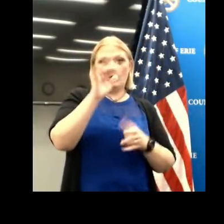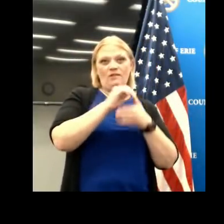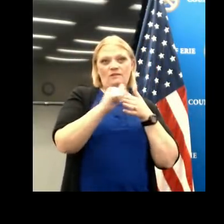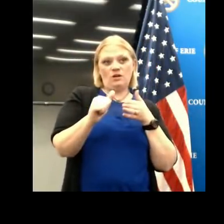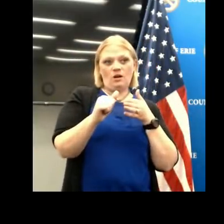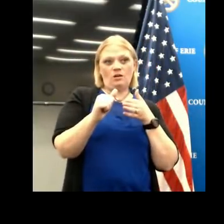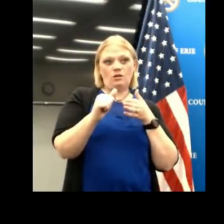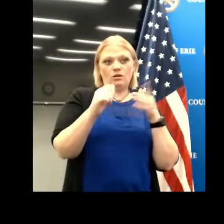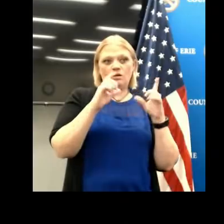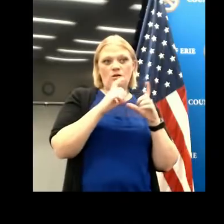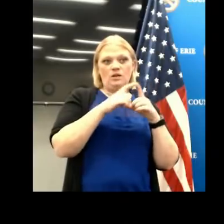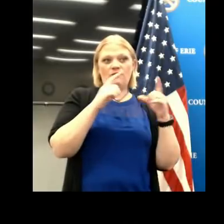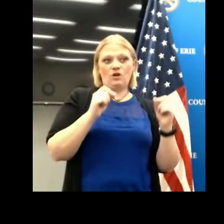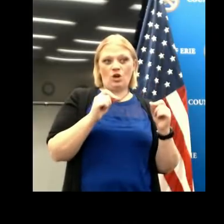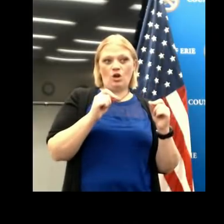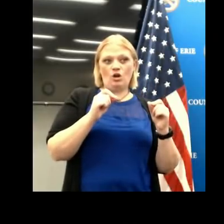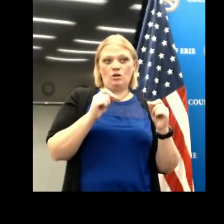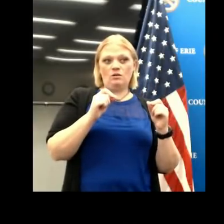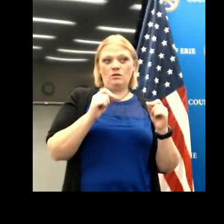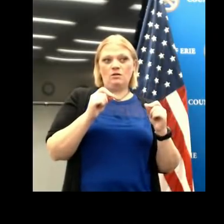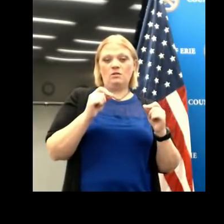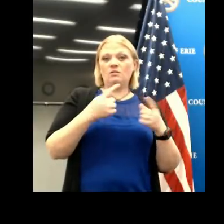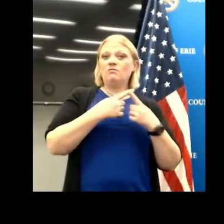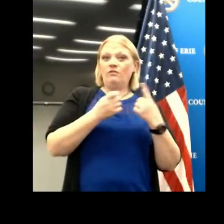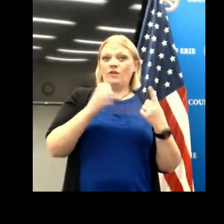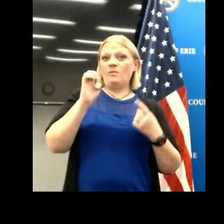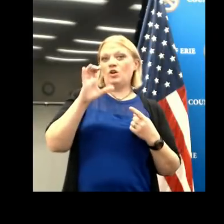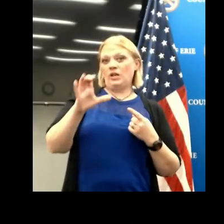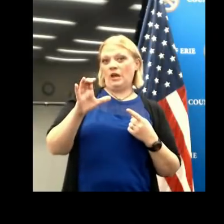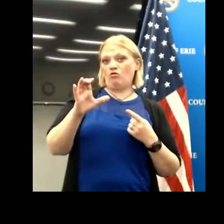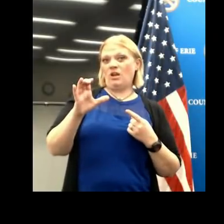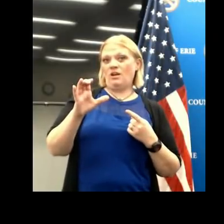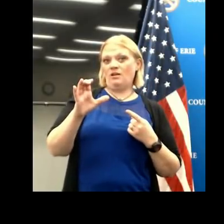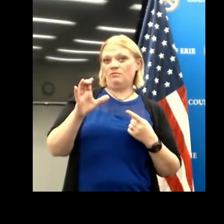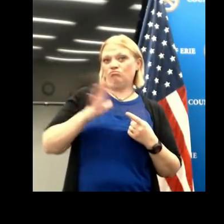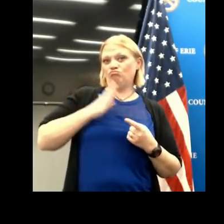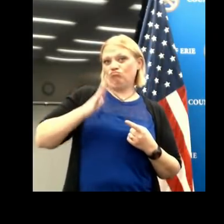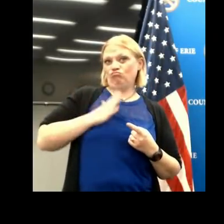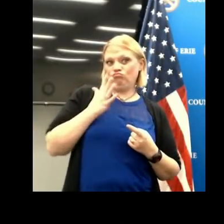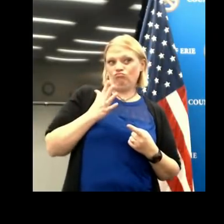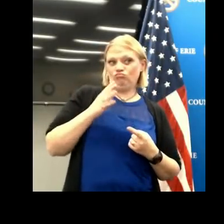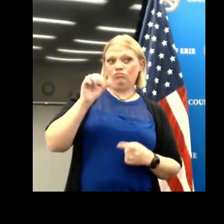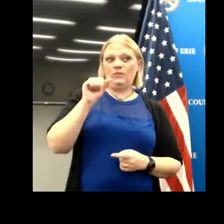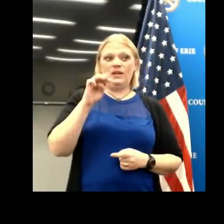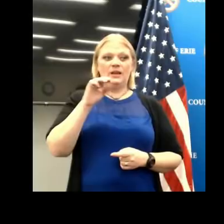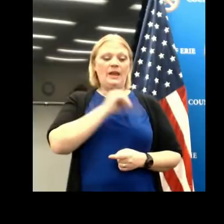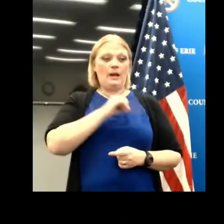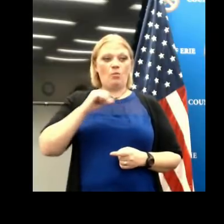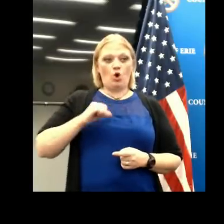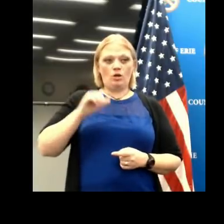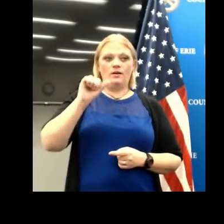well, courtesy of Erie County, to shop local. So go once again to